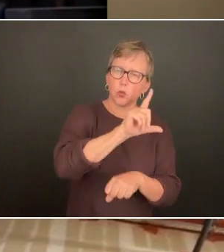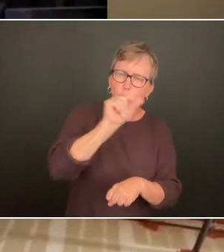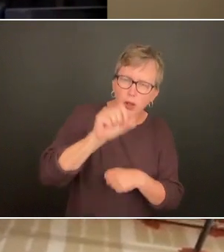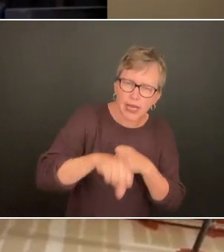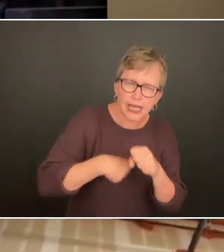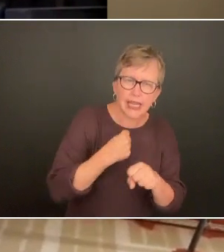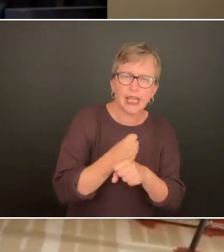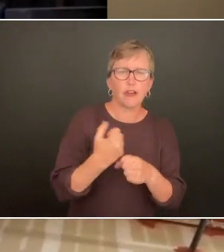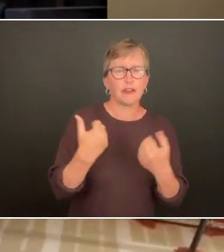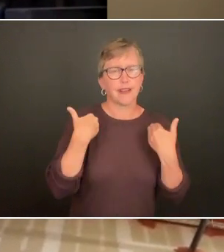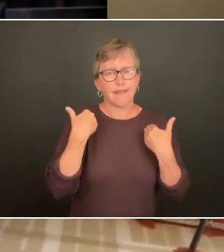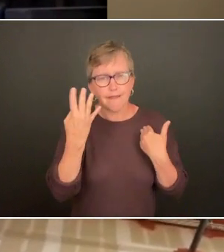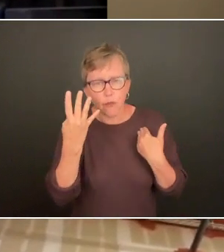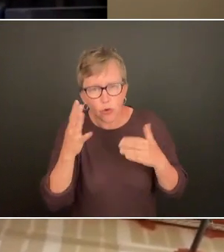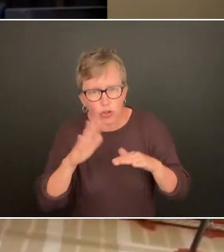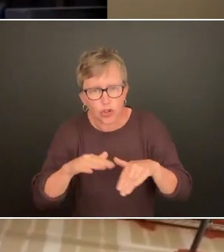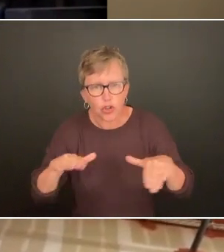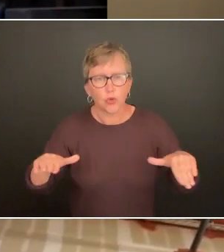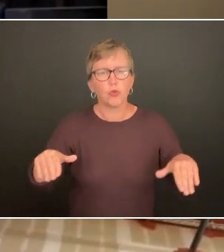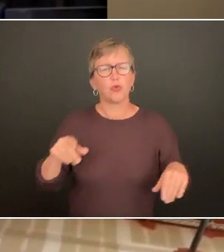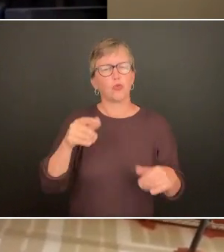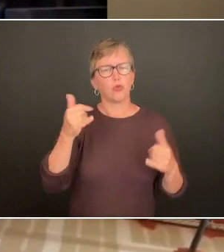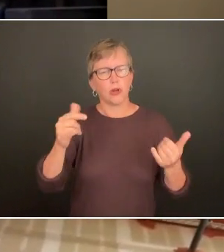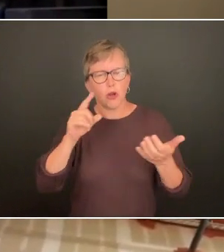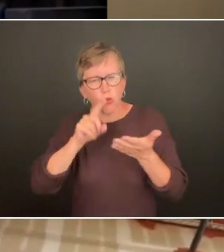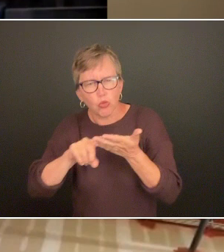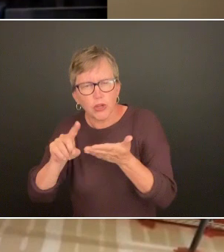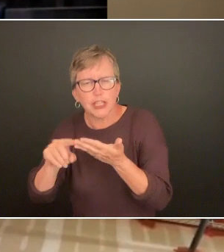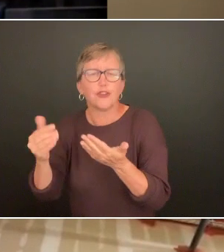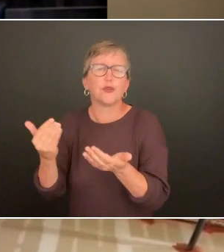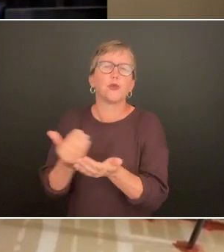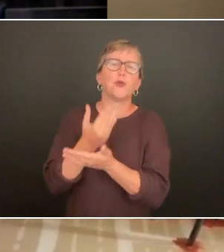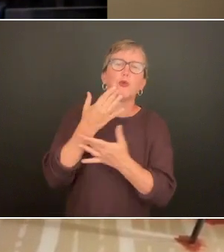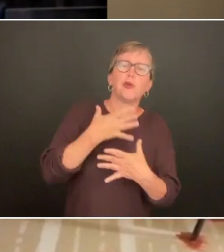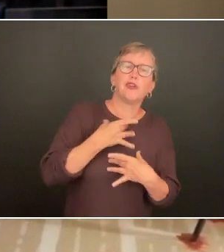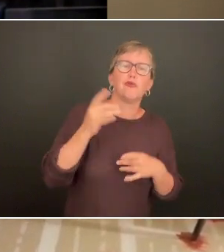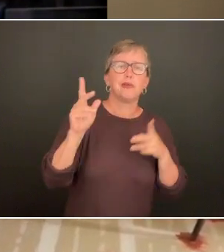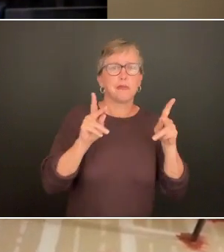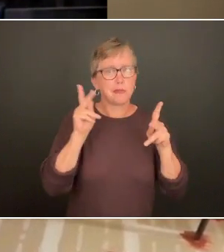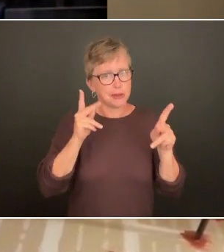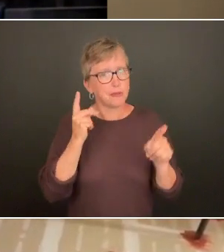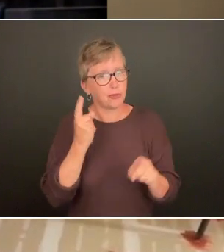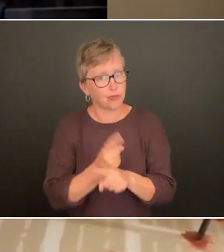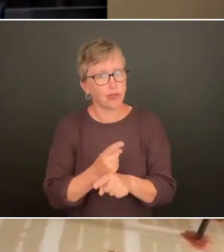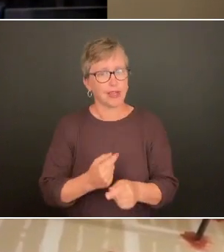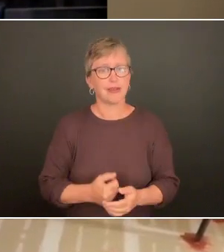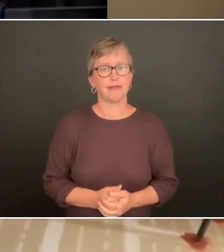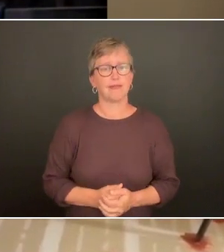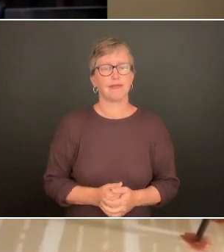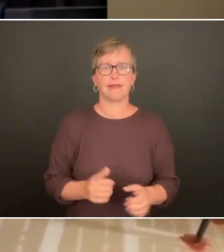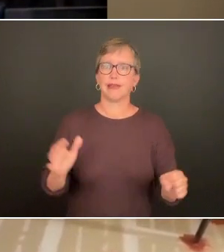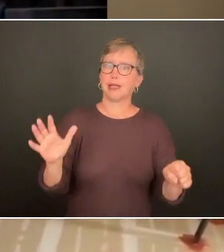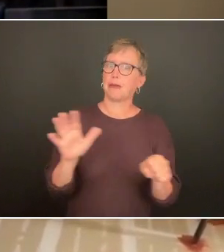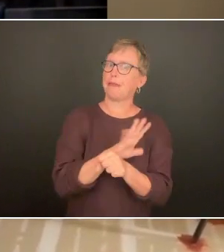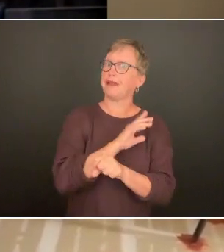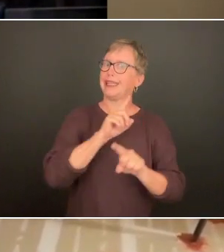20 years, 4 children, you know, and Clint, you know, you're in a what I would